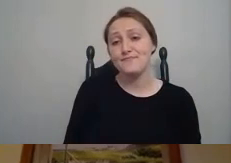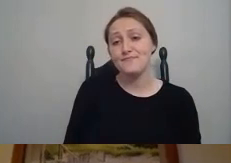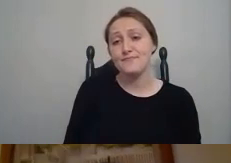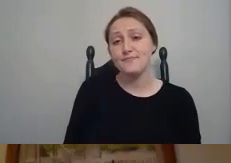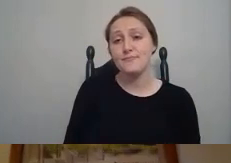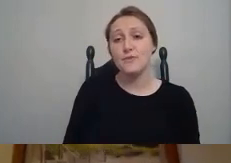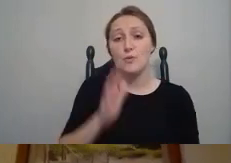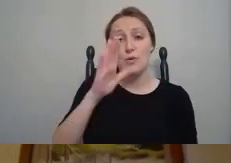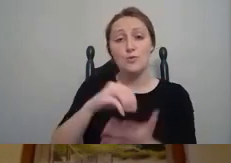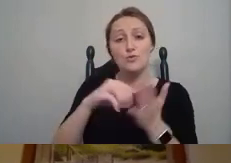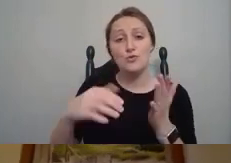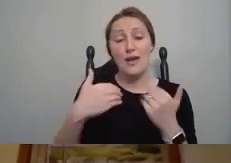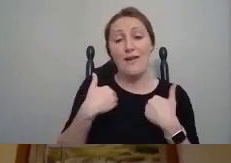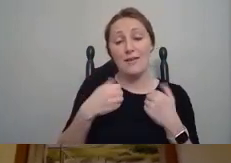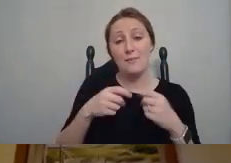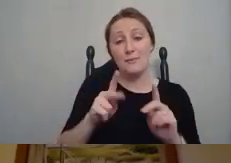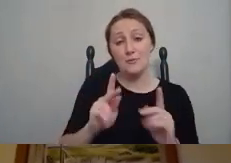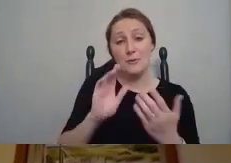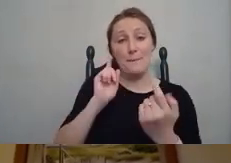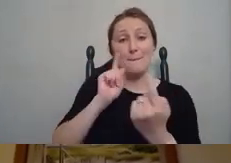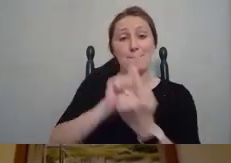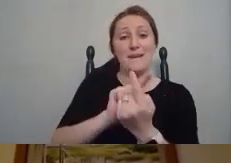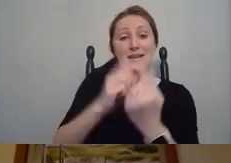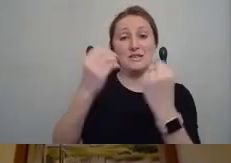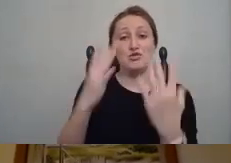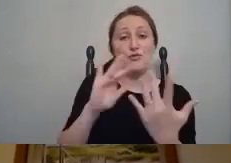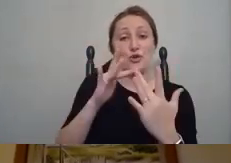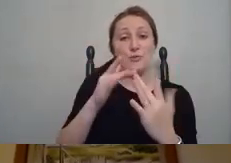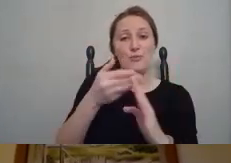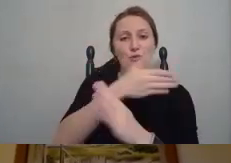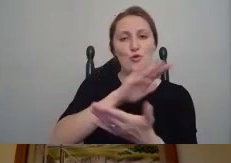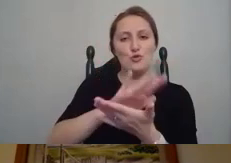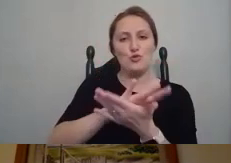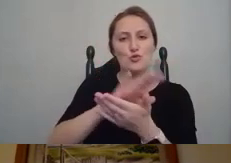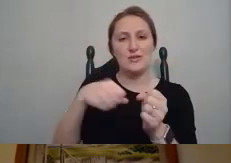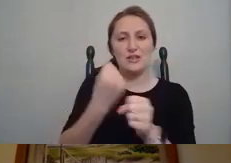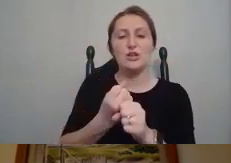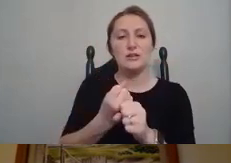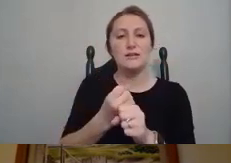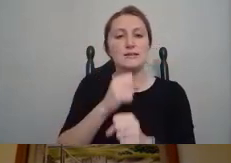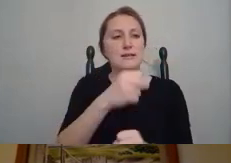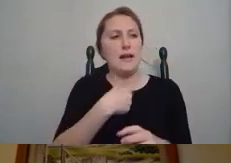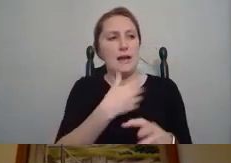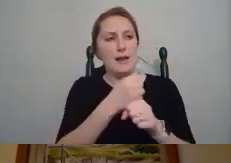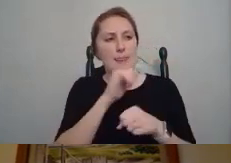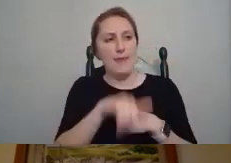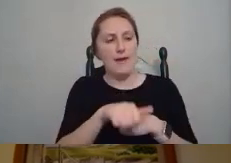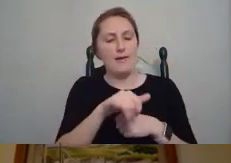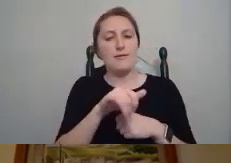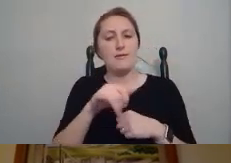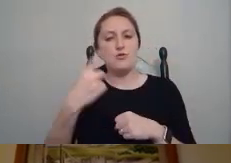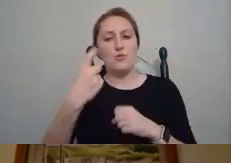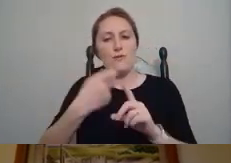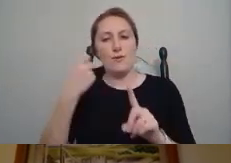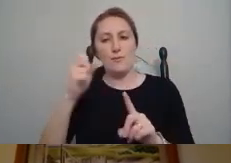their teacher virtually prior to the start of the school year? Yeah, I got that one, and then I got the one from Kate, and I think we're up